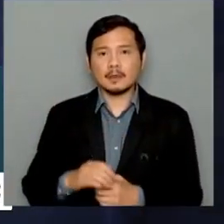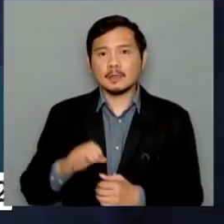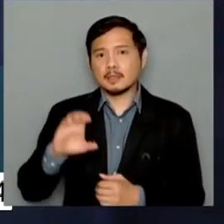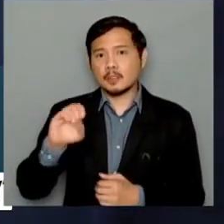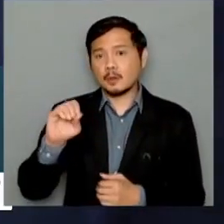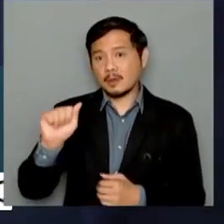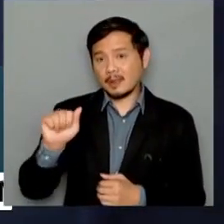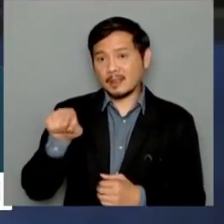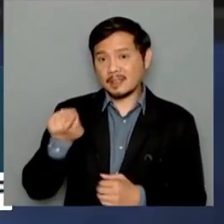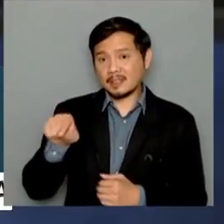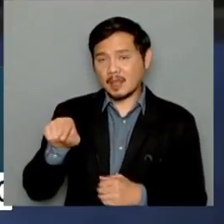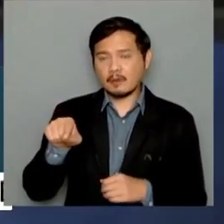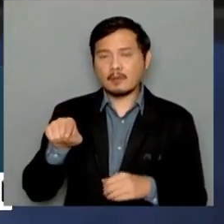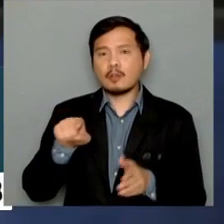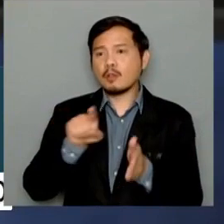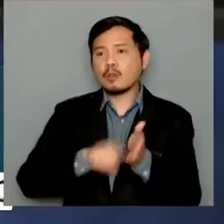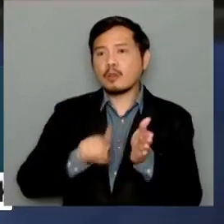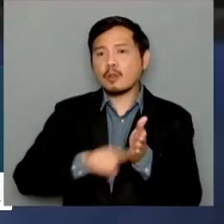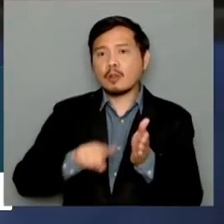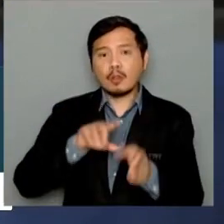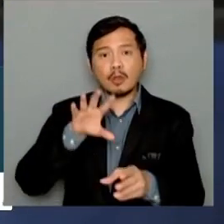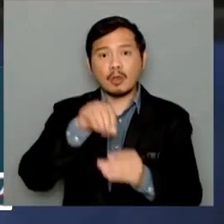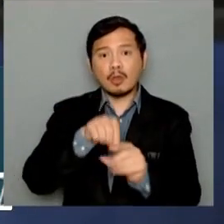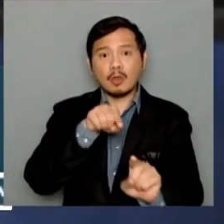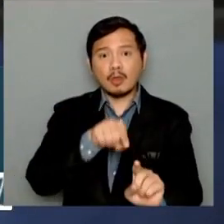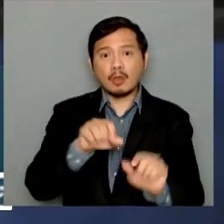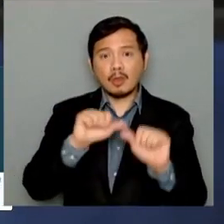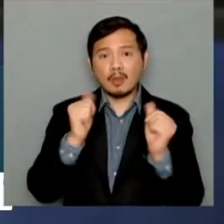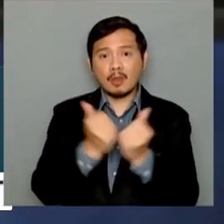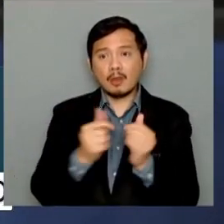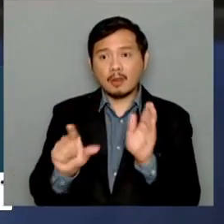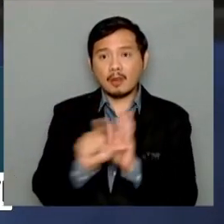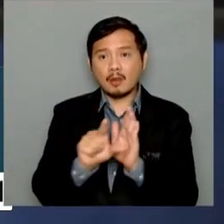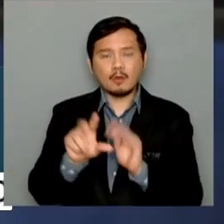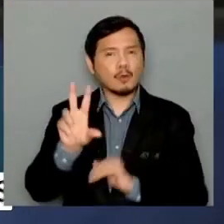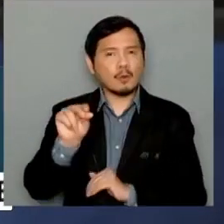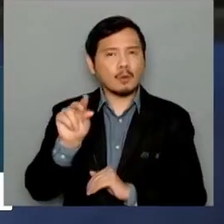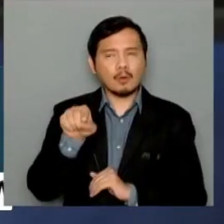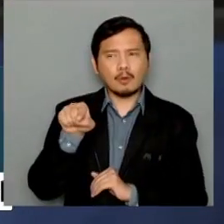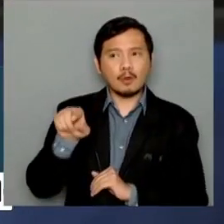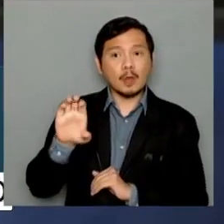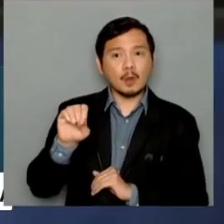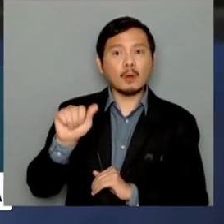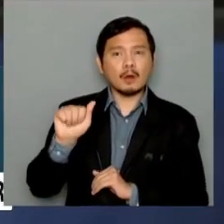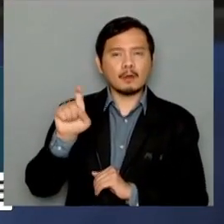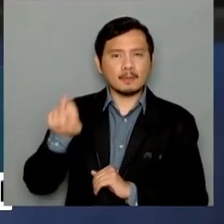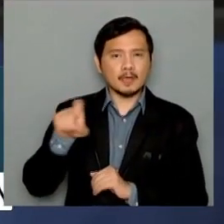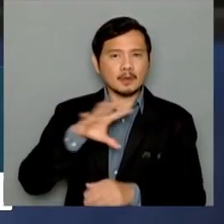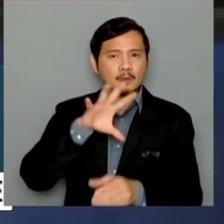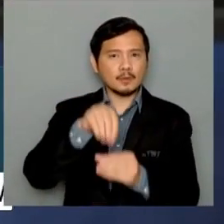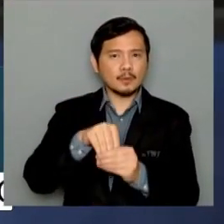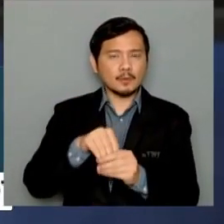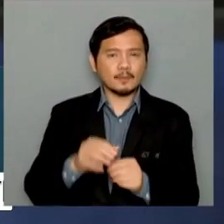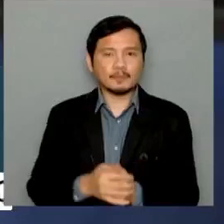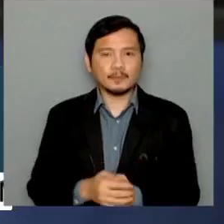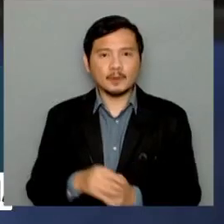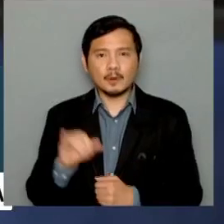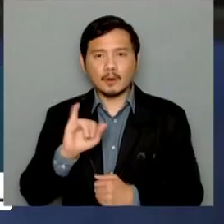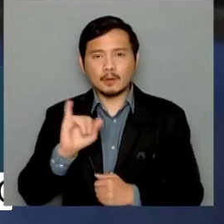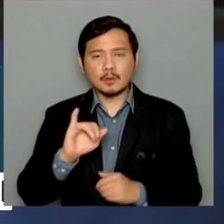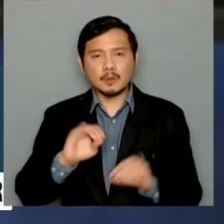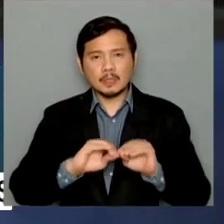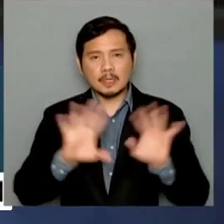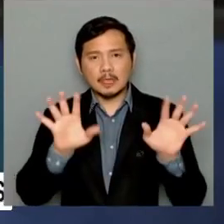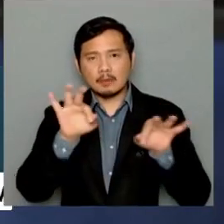financial transactions on the economic zone. She said that there is a need for Congress also to clarify the procedures